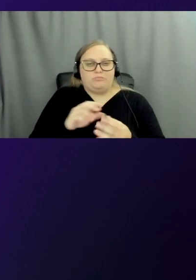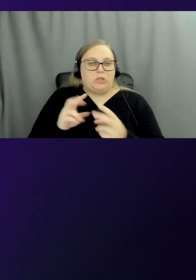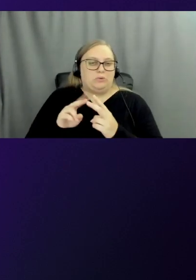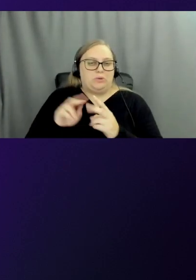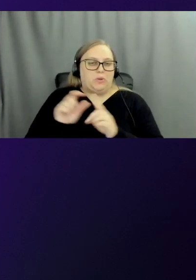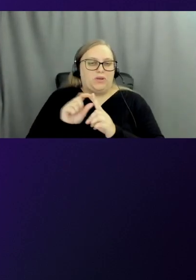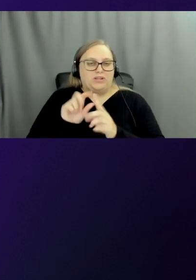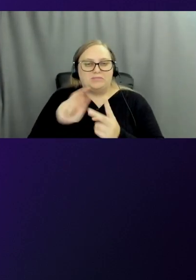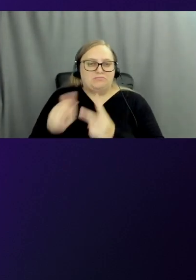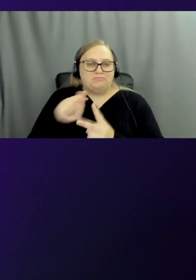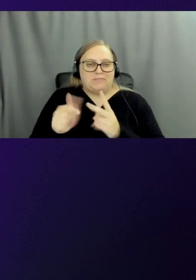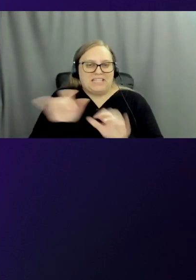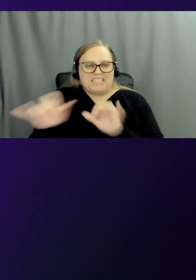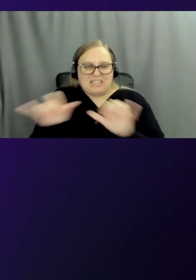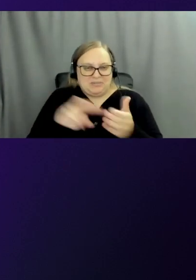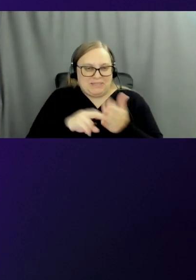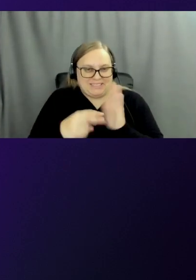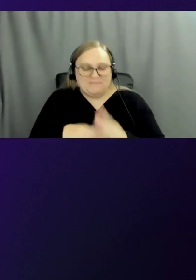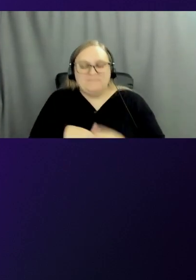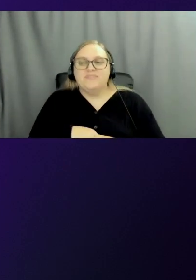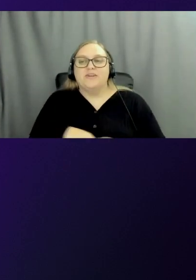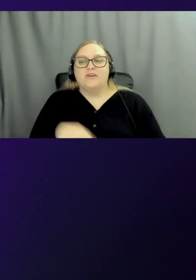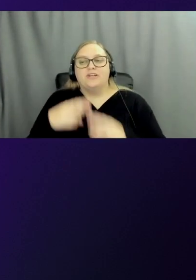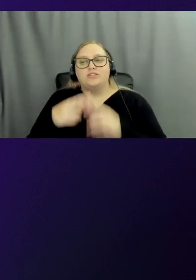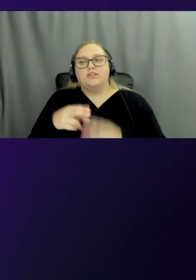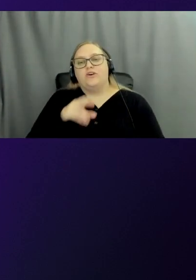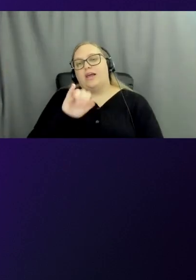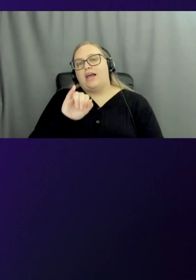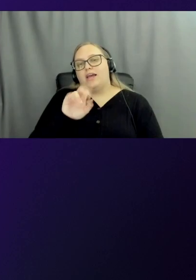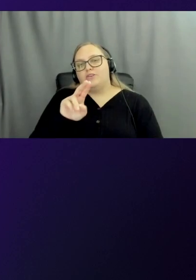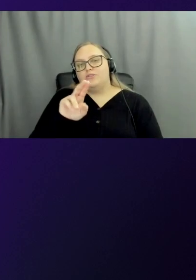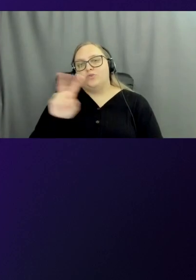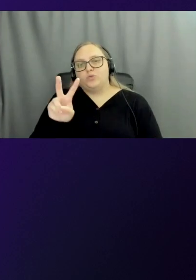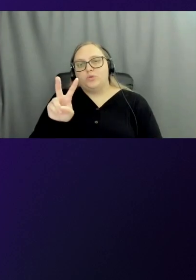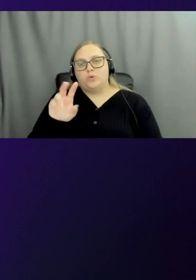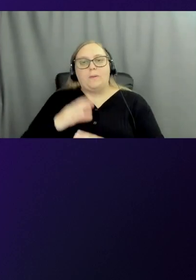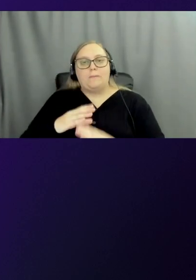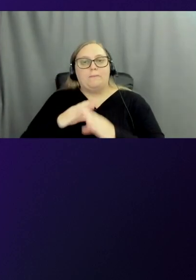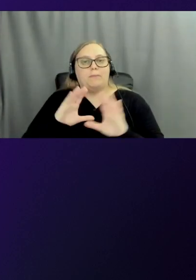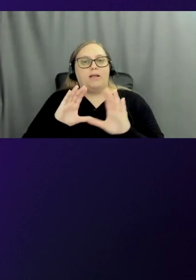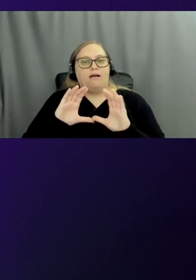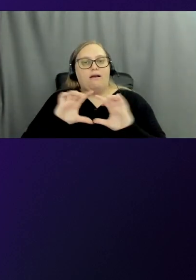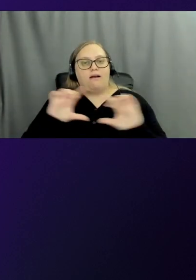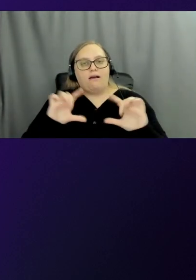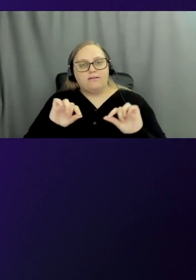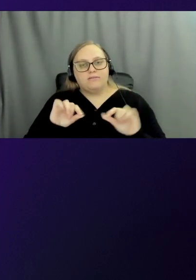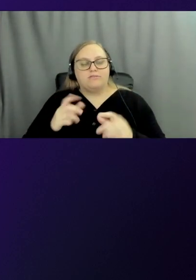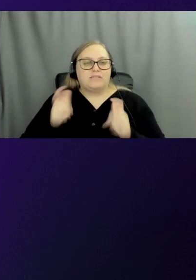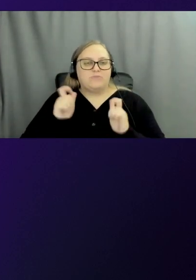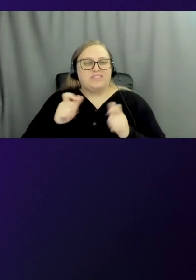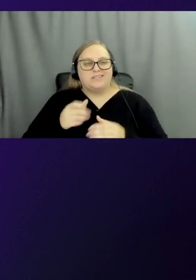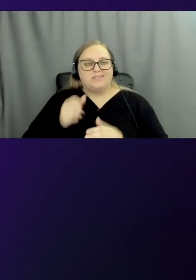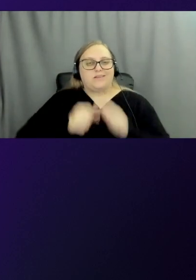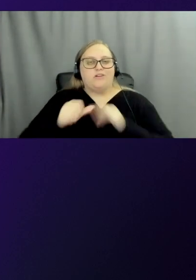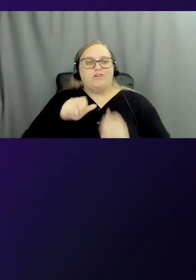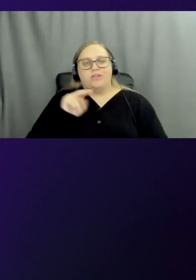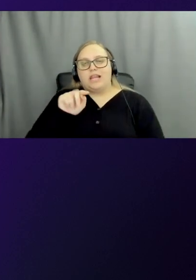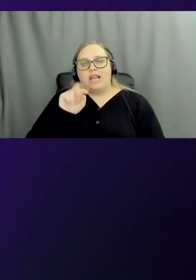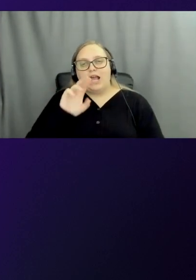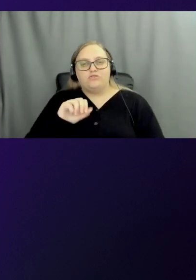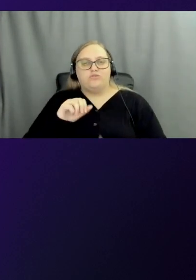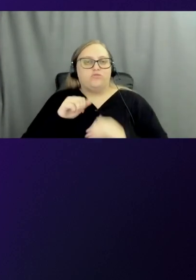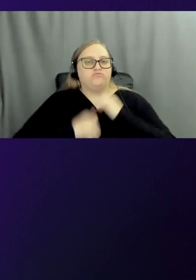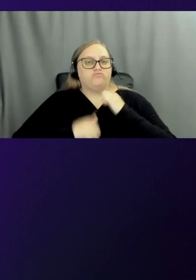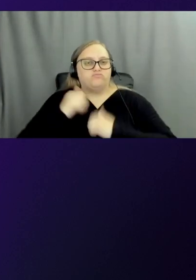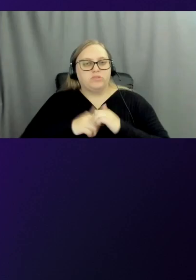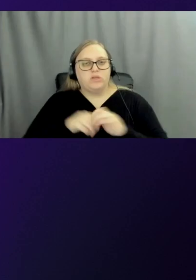interchangeably. So it's called IO2 Block Express. It is actually backed by the Nitro architecture. And also the